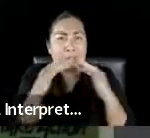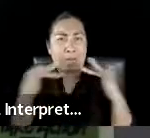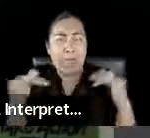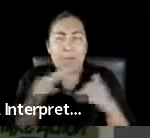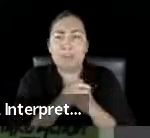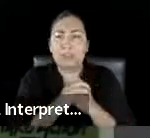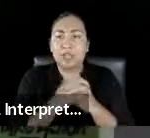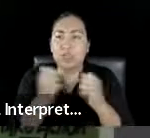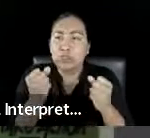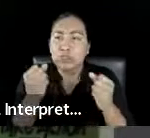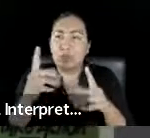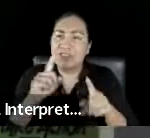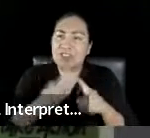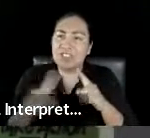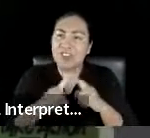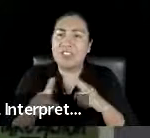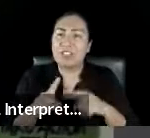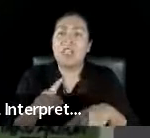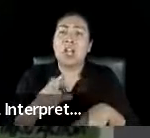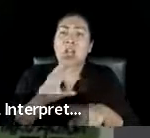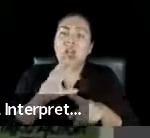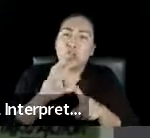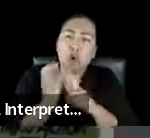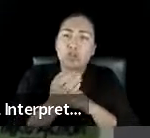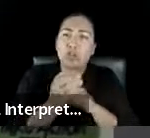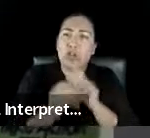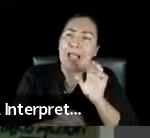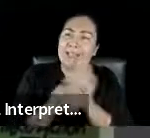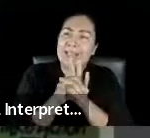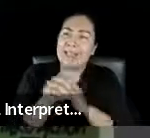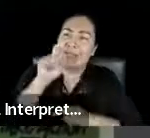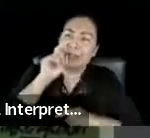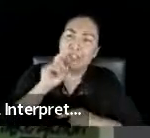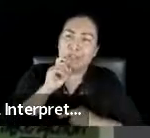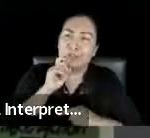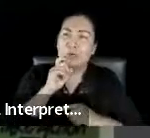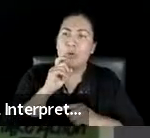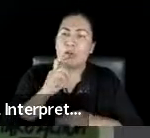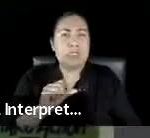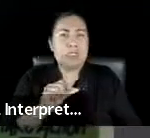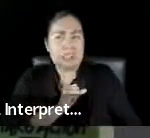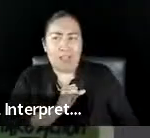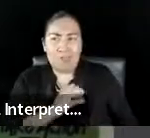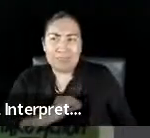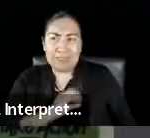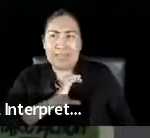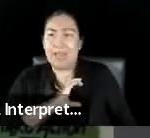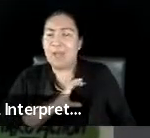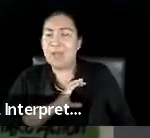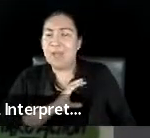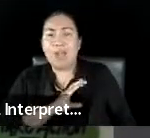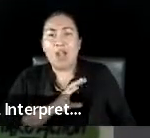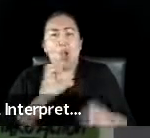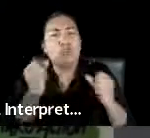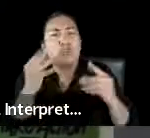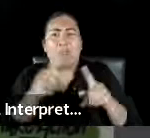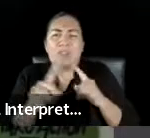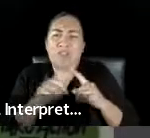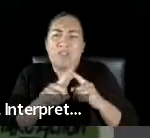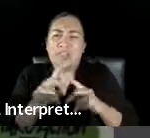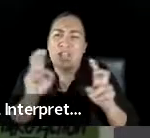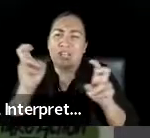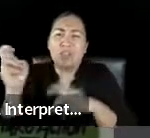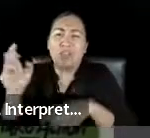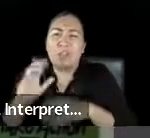youth. And the show has been praised for showing young people what mental health can look like, how mental health treatment can help them. And